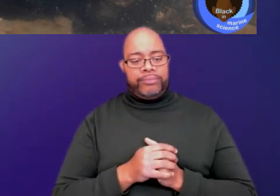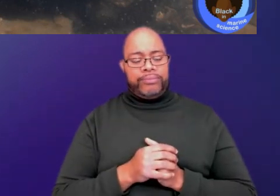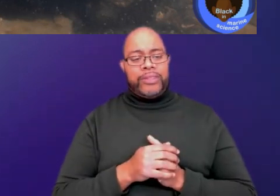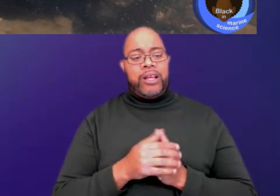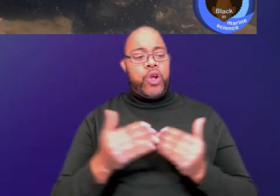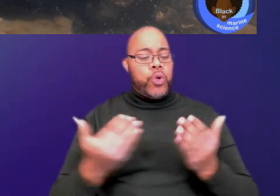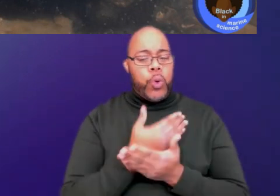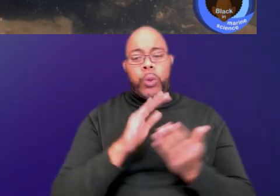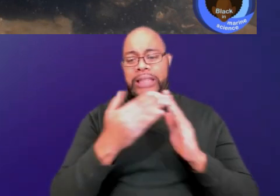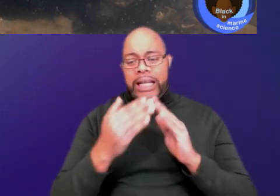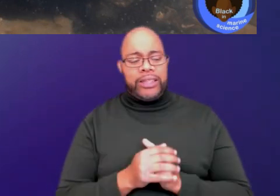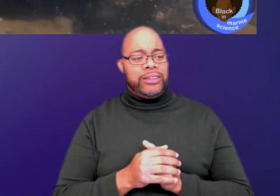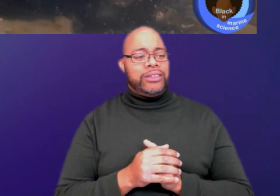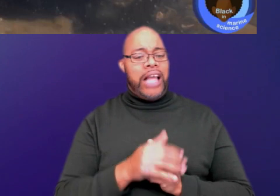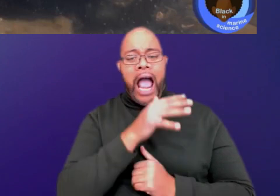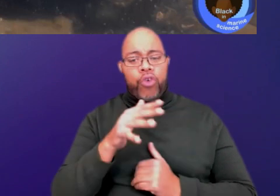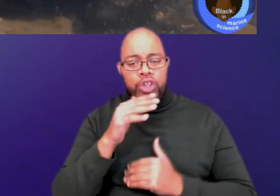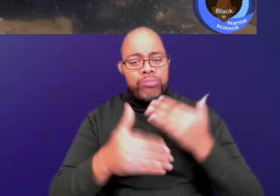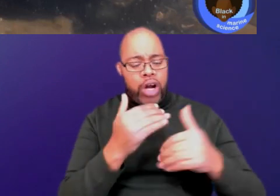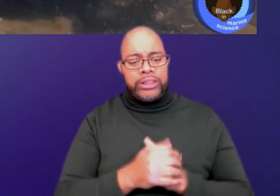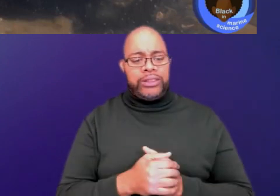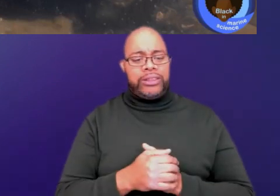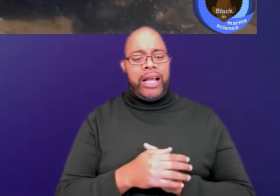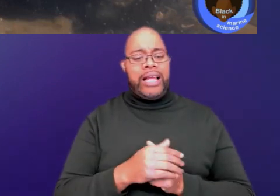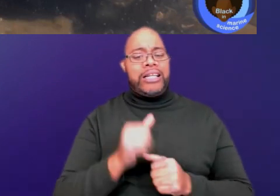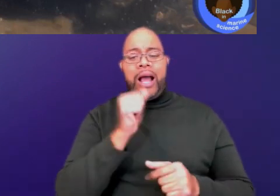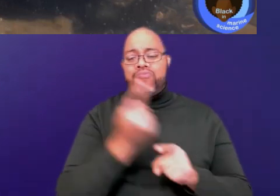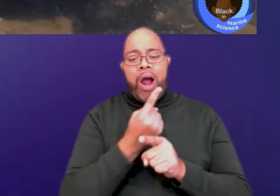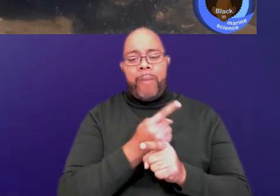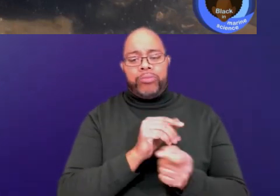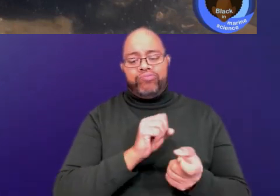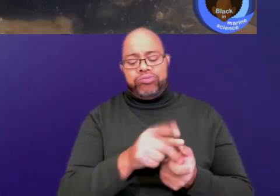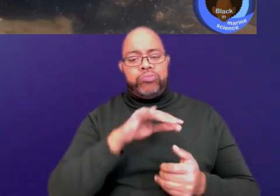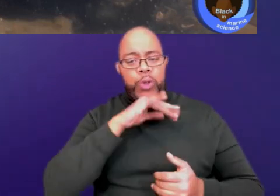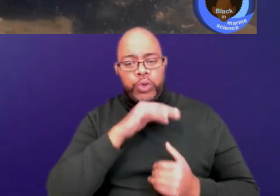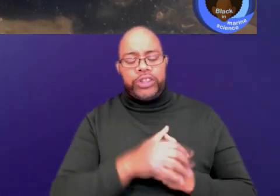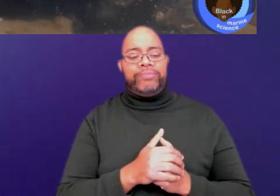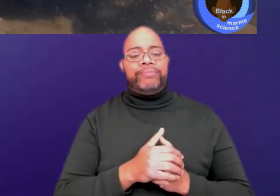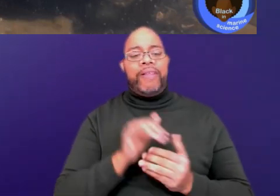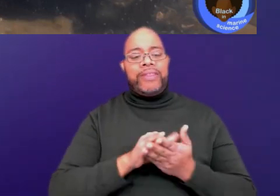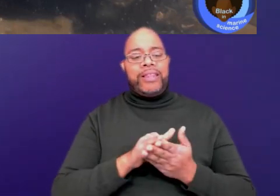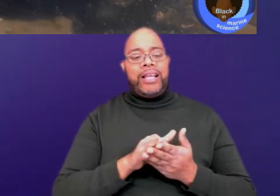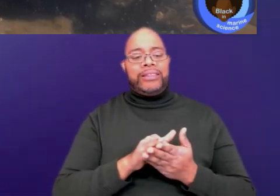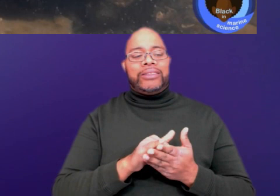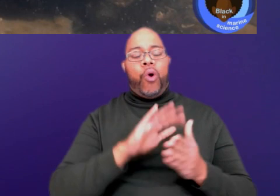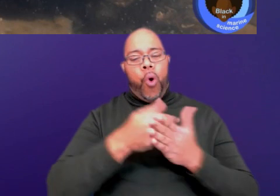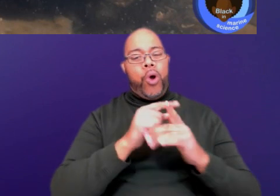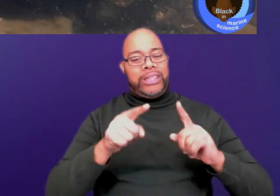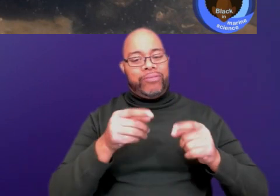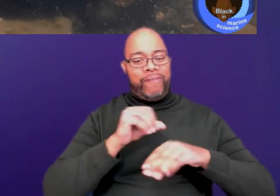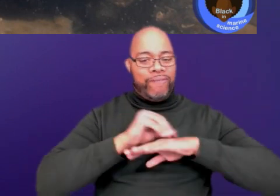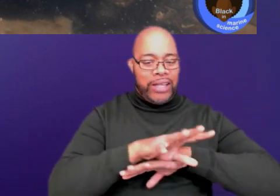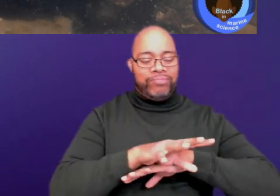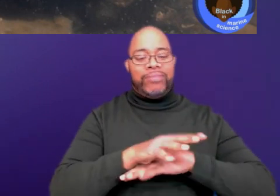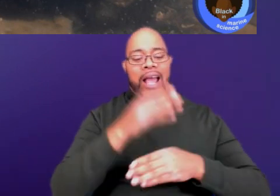Urbanization, agricultural processes, and improper discharge of sewage are all types of non-point source pollution that